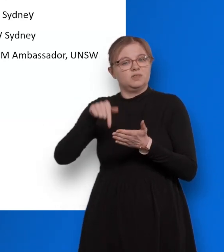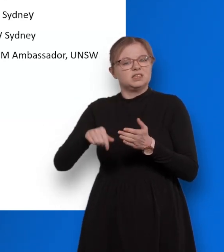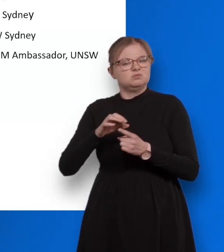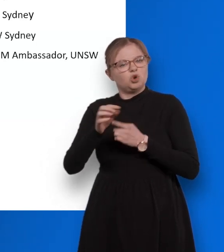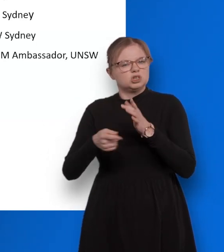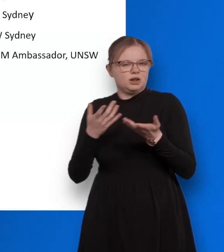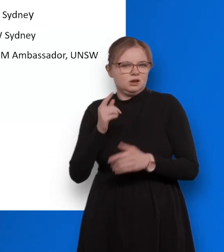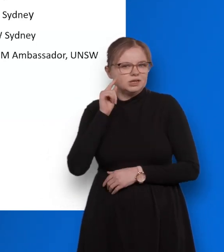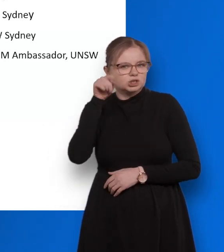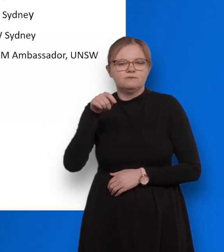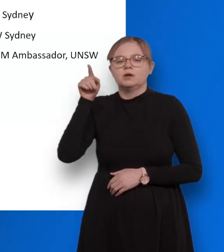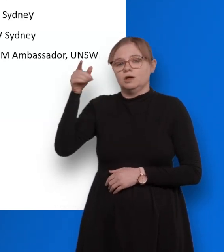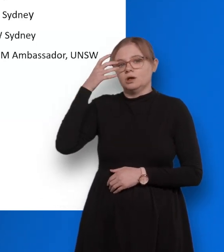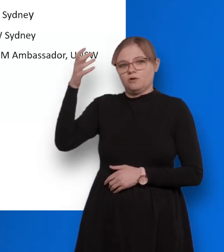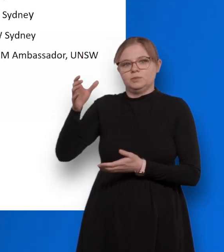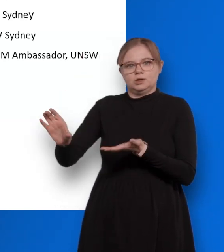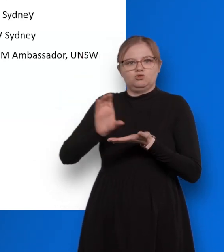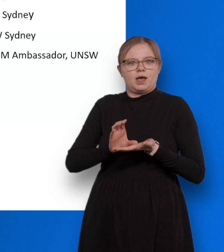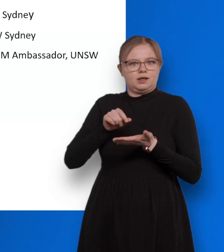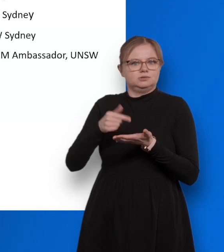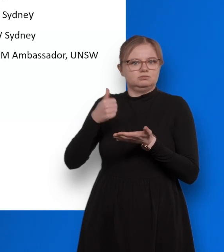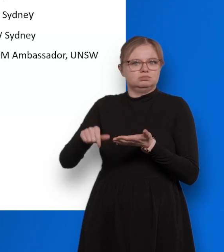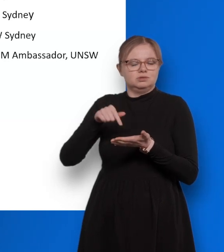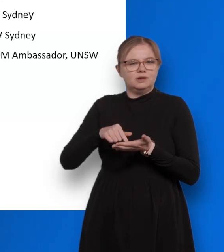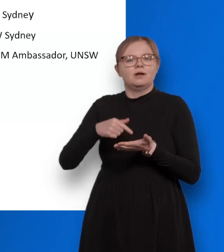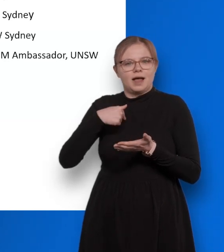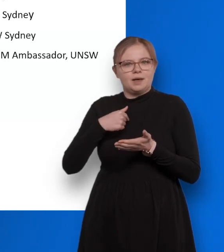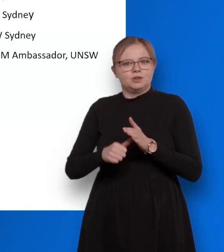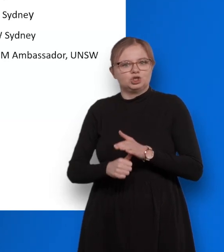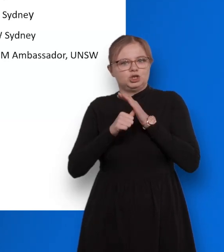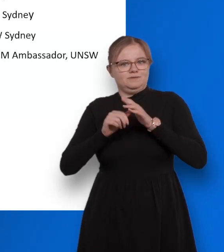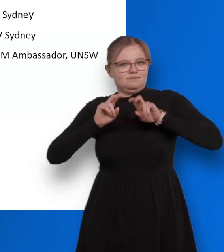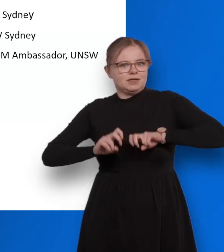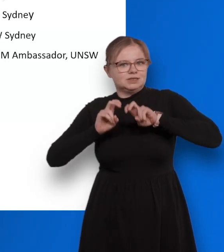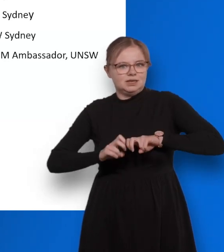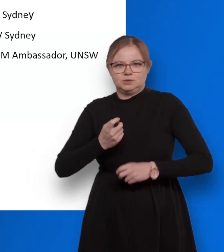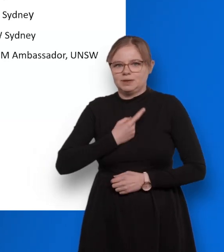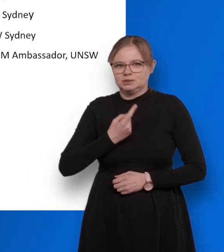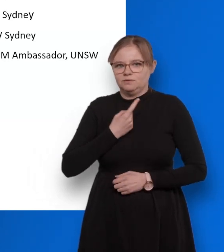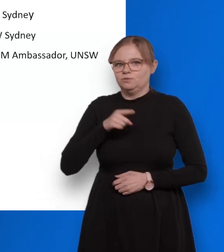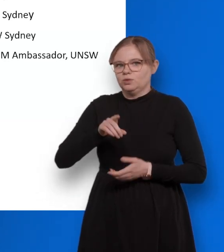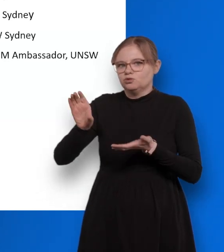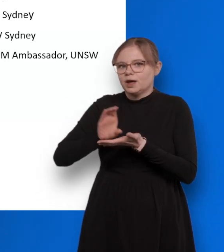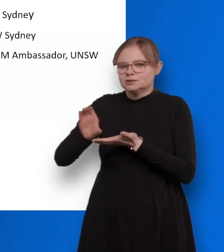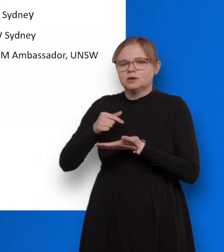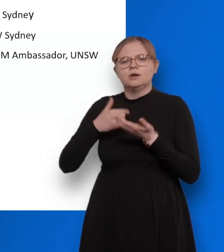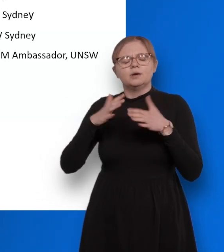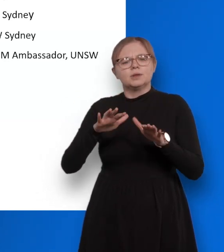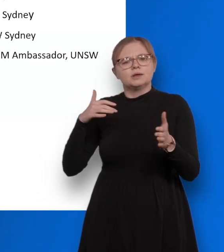is funded by government grants, which is, I'm the chief investigator on those grants, we've been conducting a series